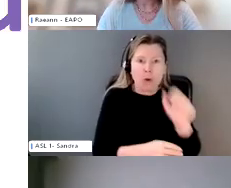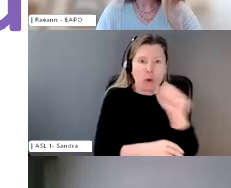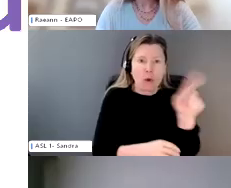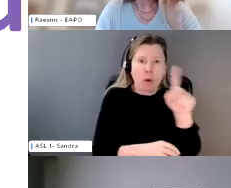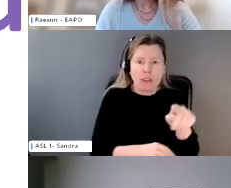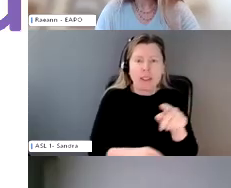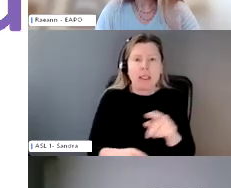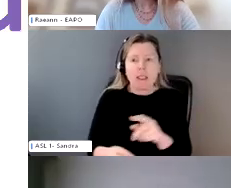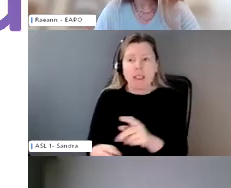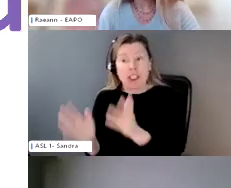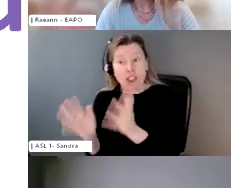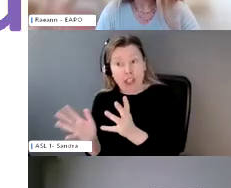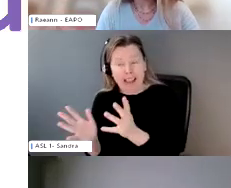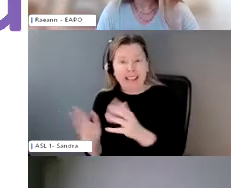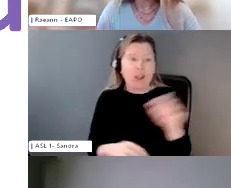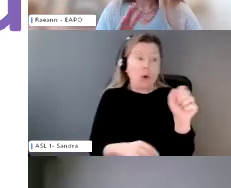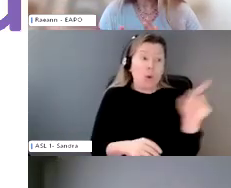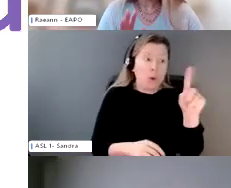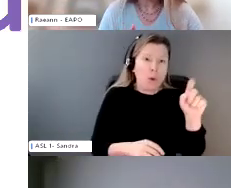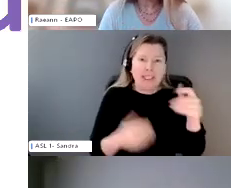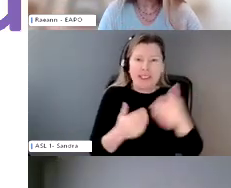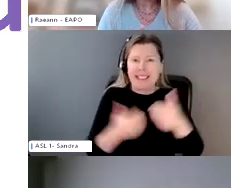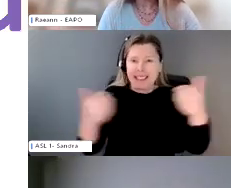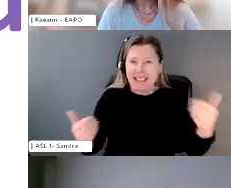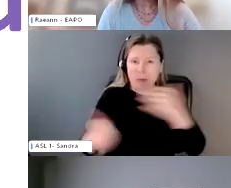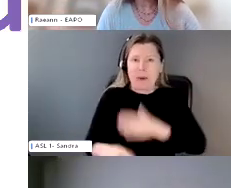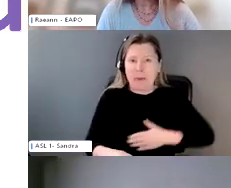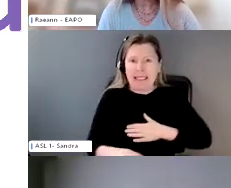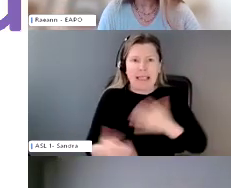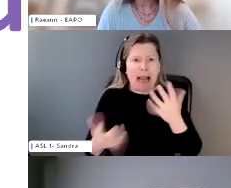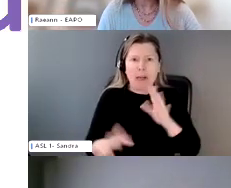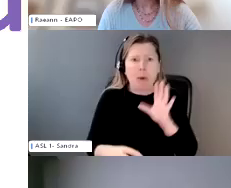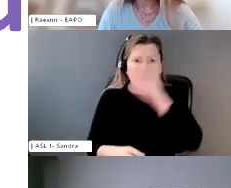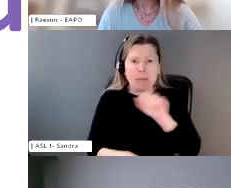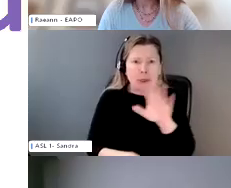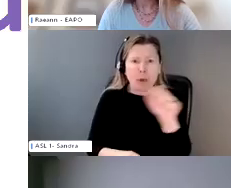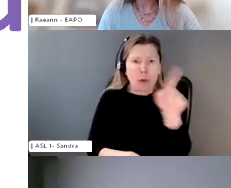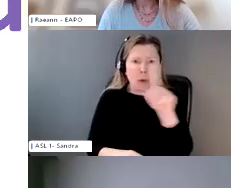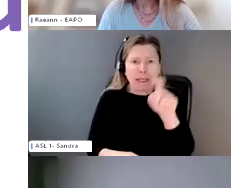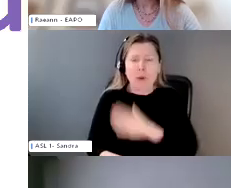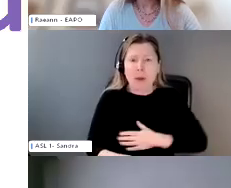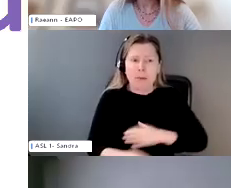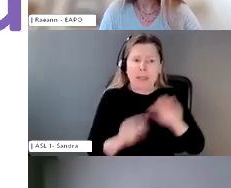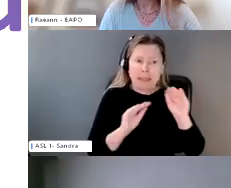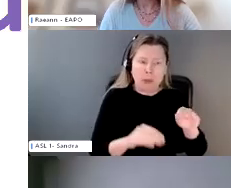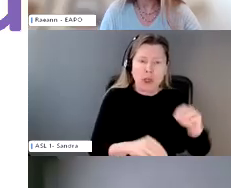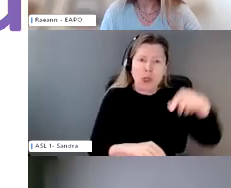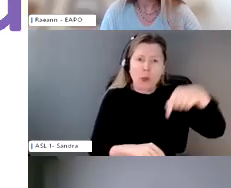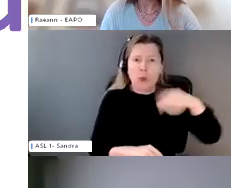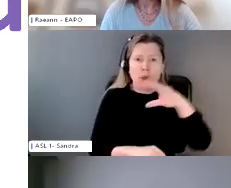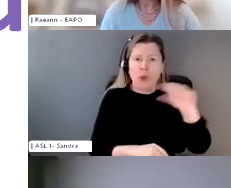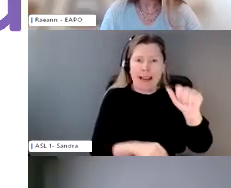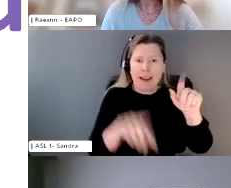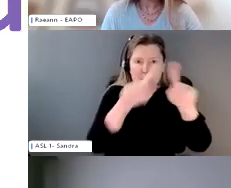that happens in the chat box, and if a question goes in there, we may miss it. I try my best to track that, but we'll do our best to make sure that we get